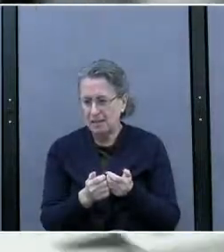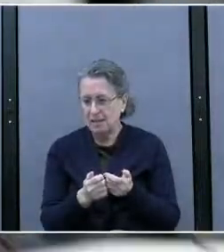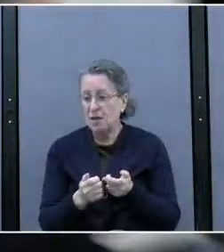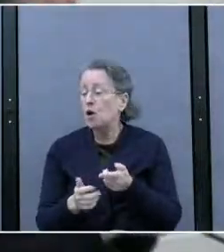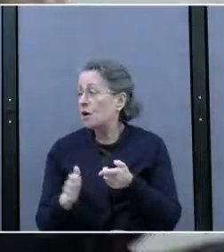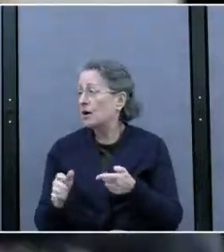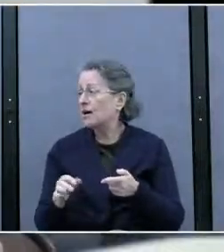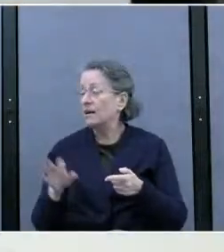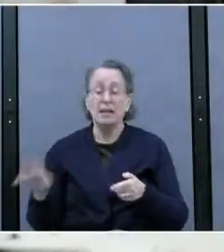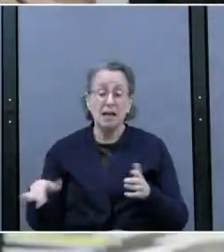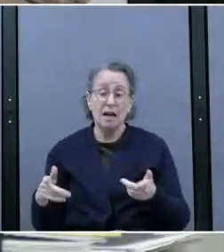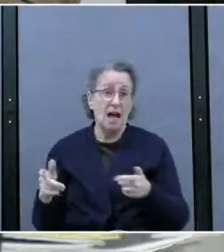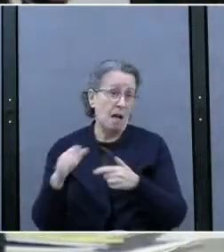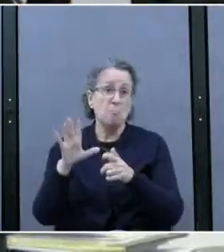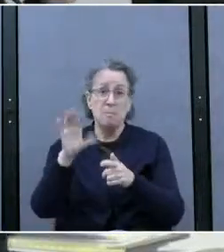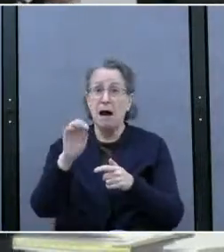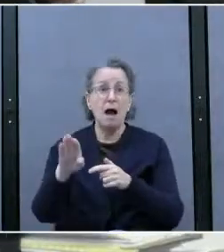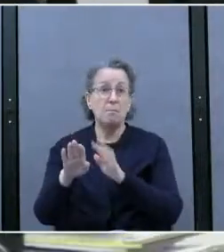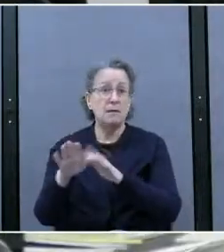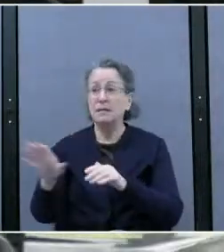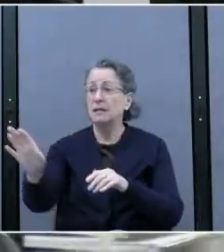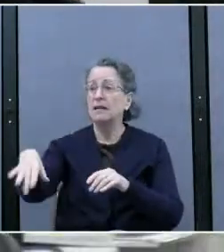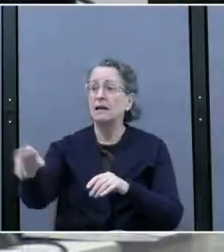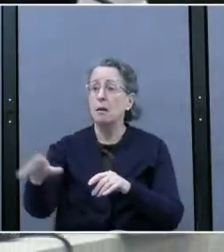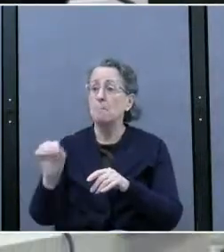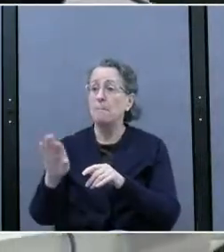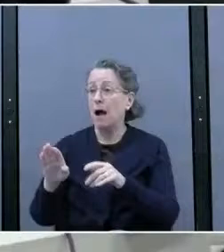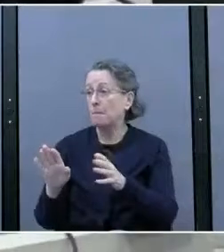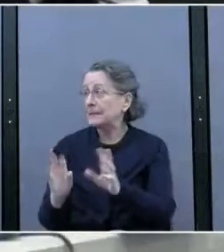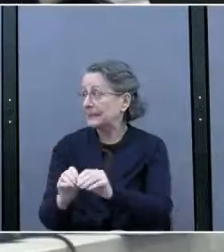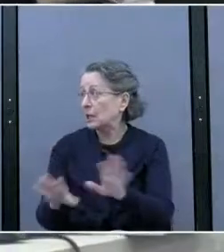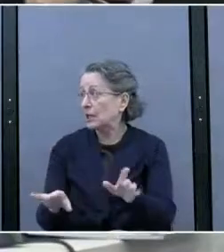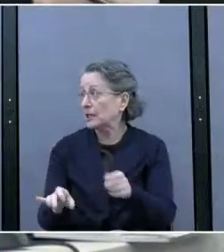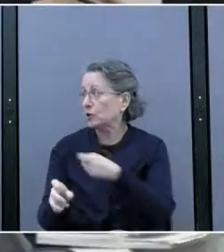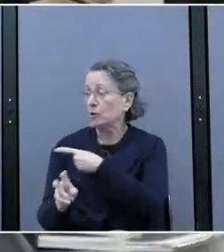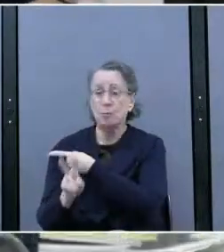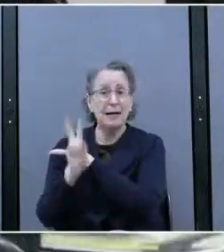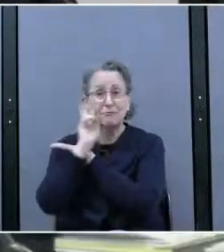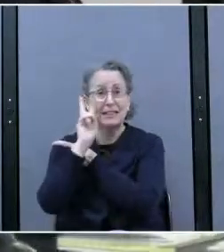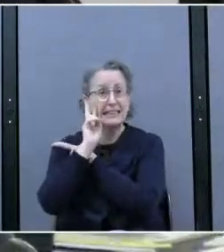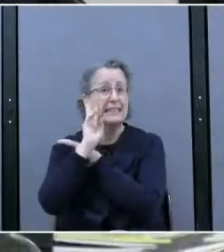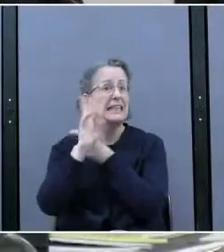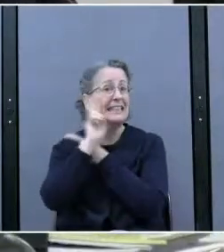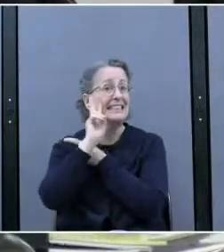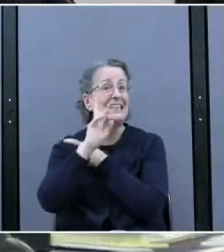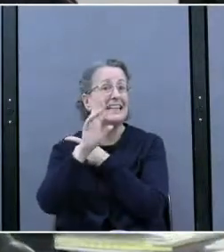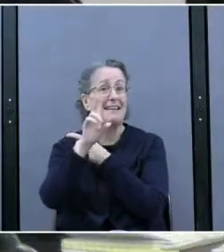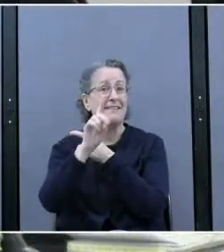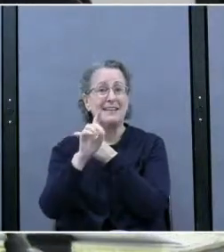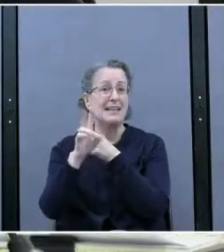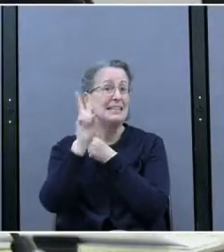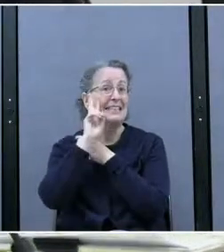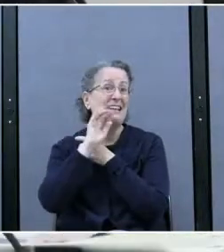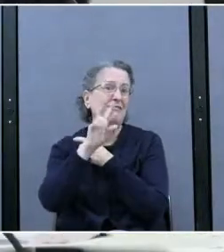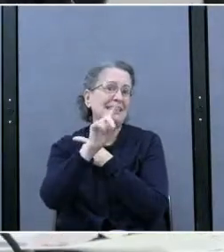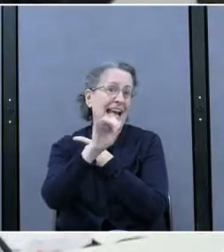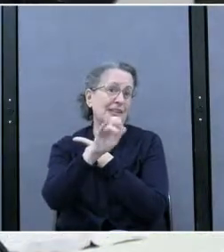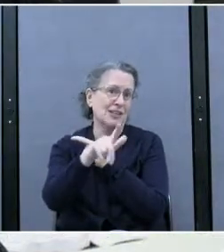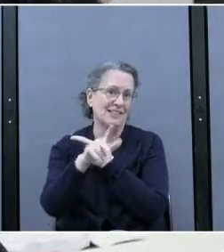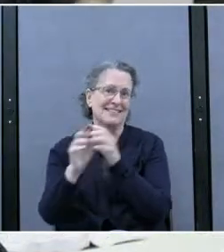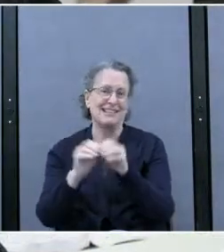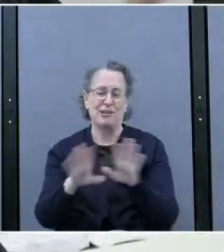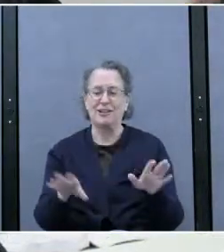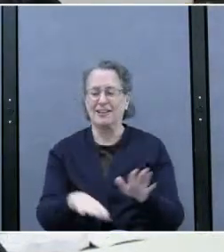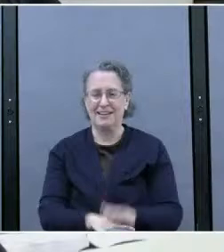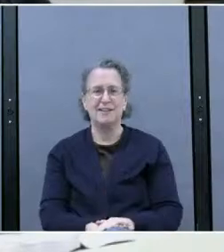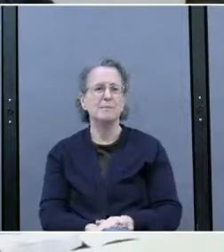the year. There are some, I would say we do work for upwards of 12 towns, but some towns may